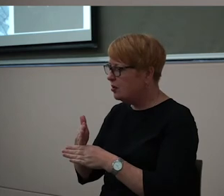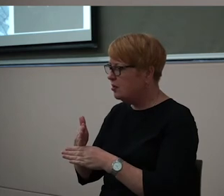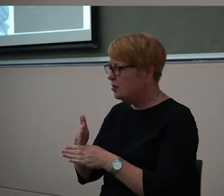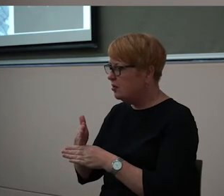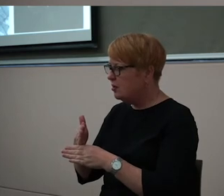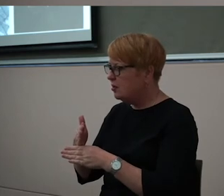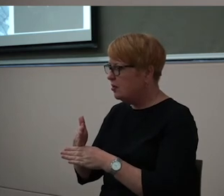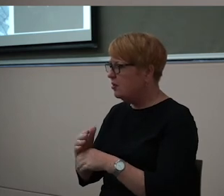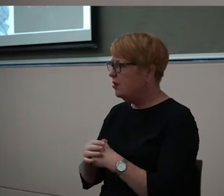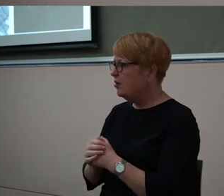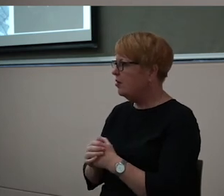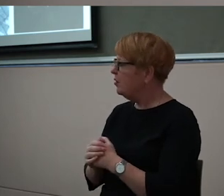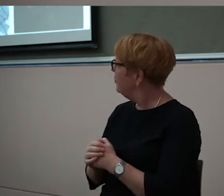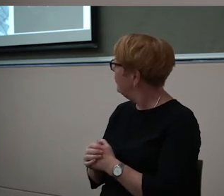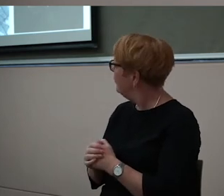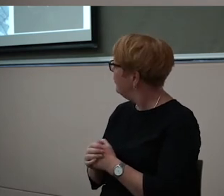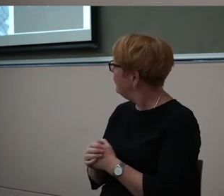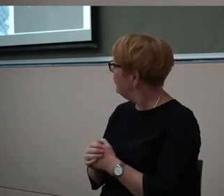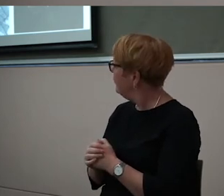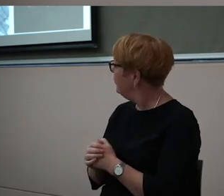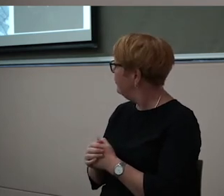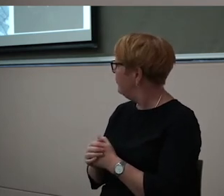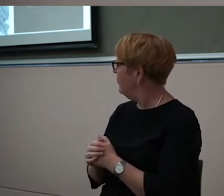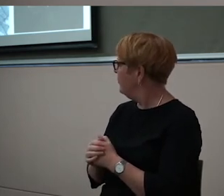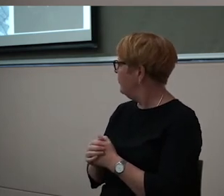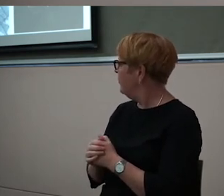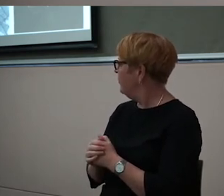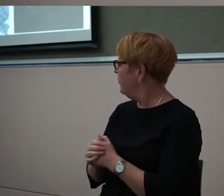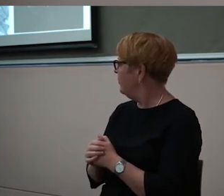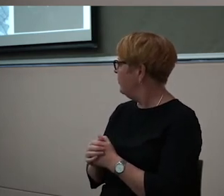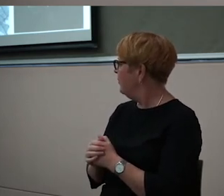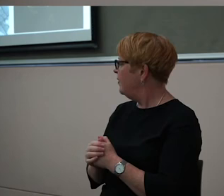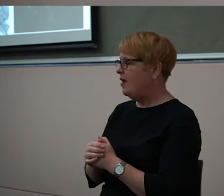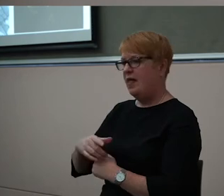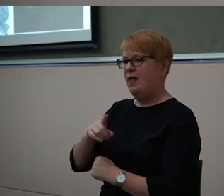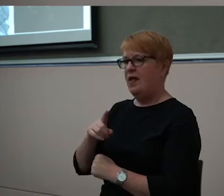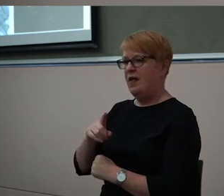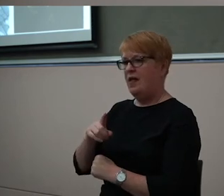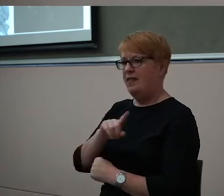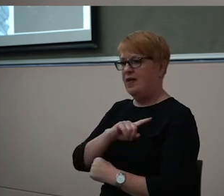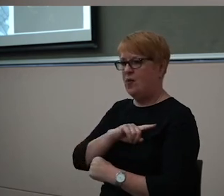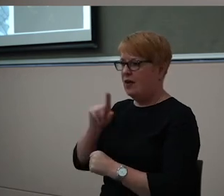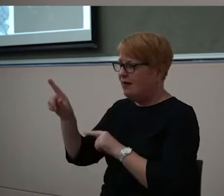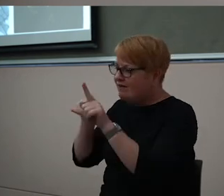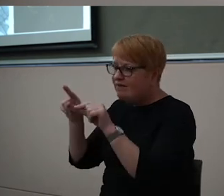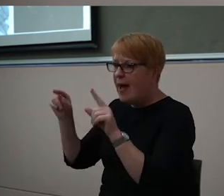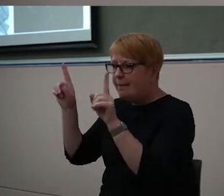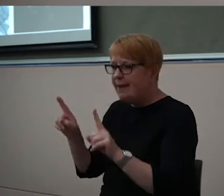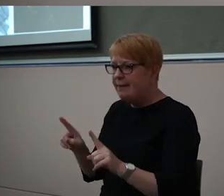I hate that phrase, like creating a safe space, and you try really hard, but I think there's something more than creating a safe